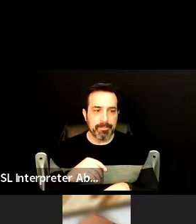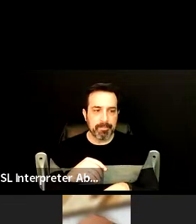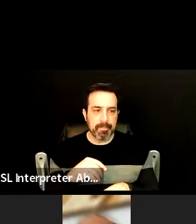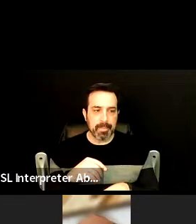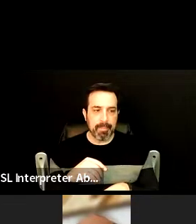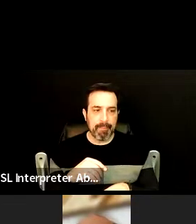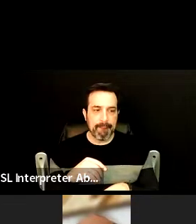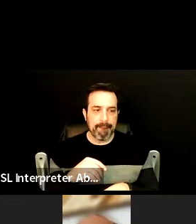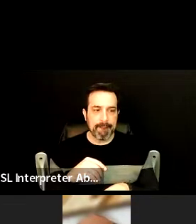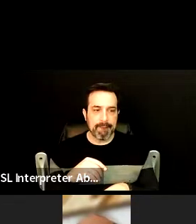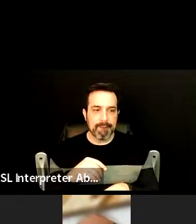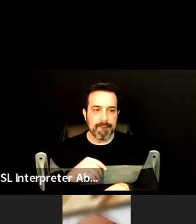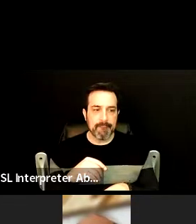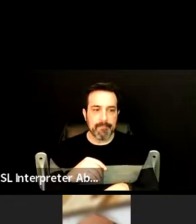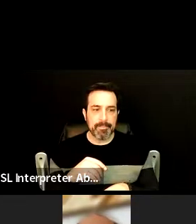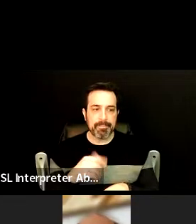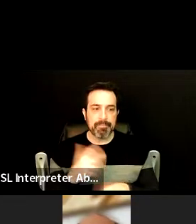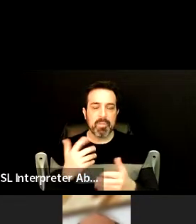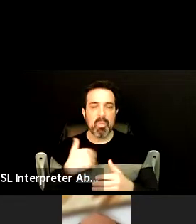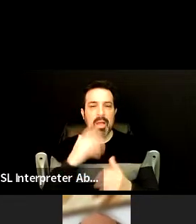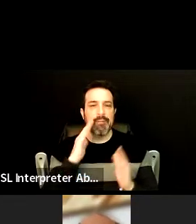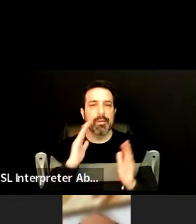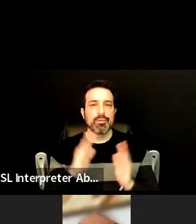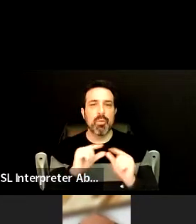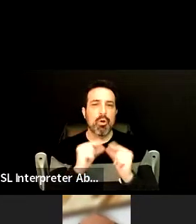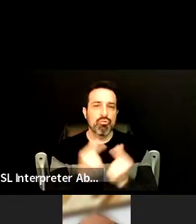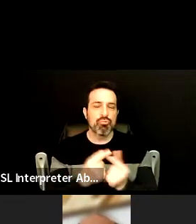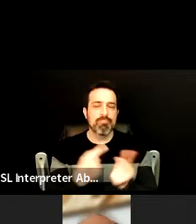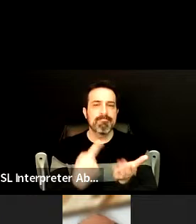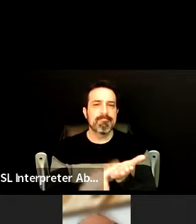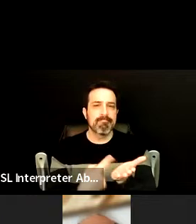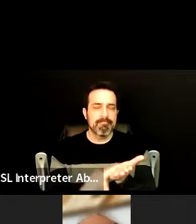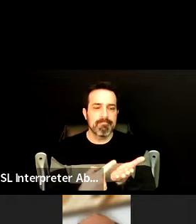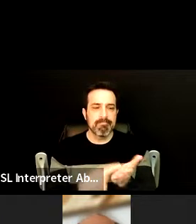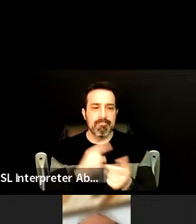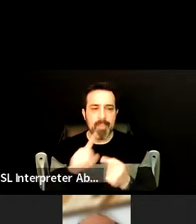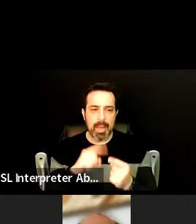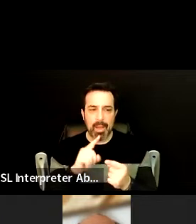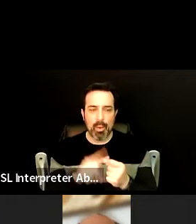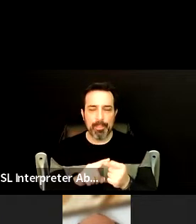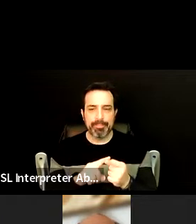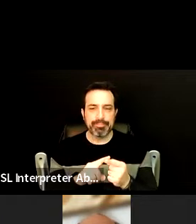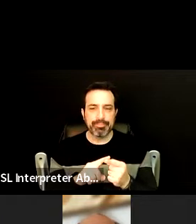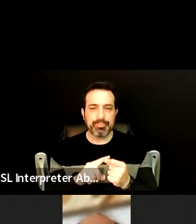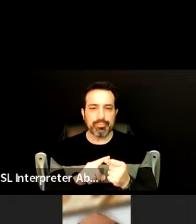some small groups to have discussion about